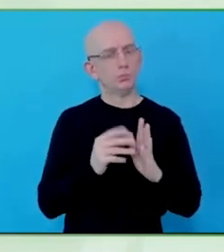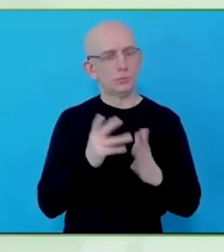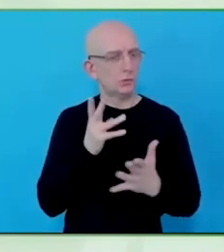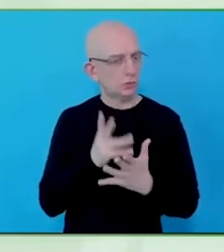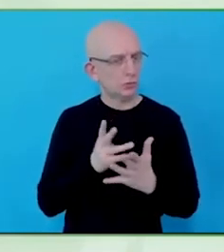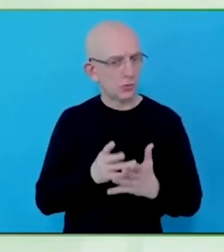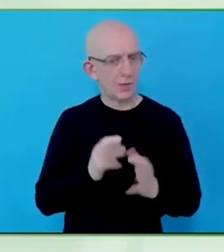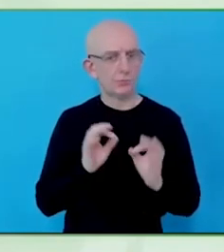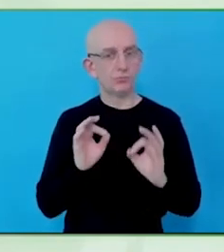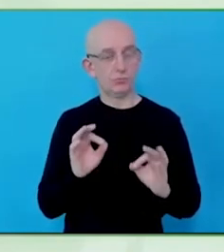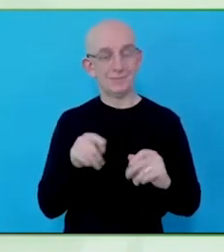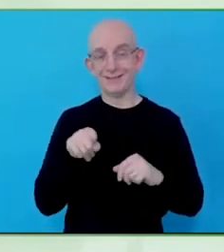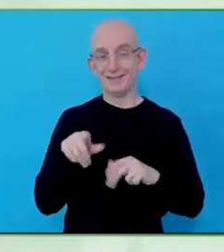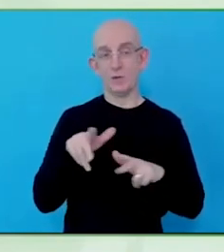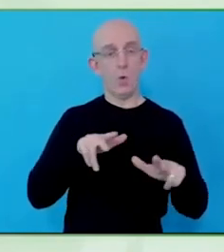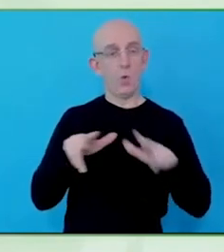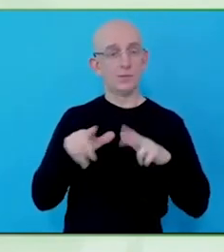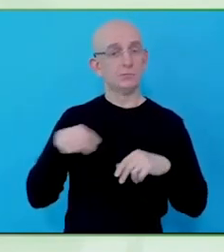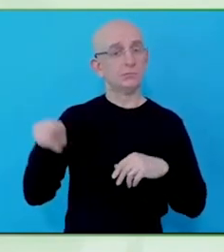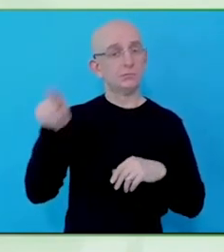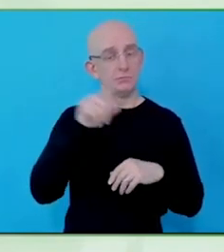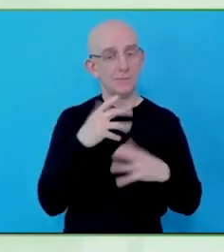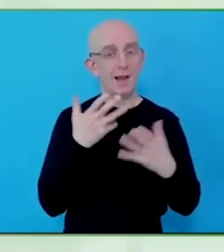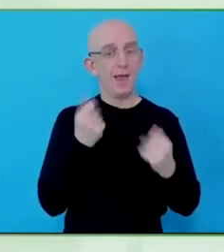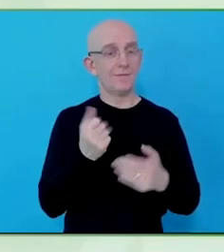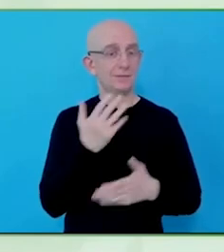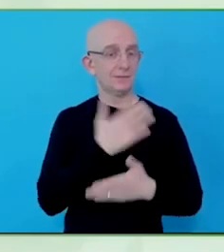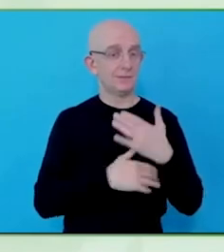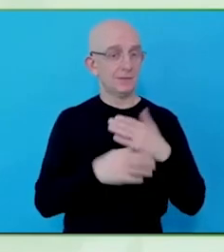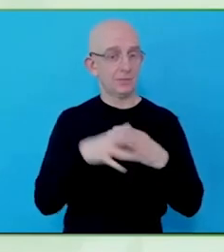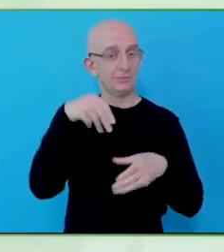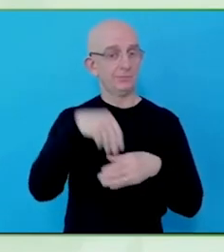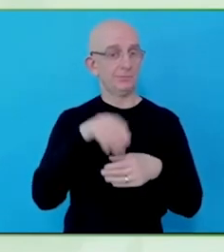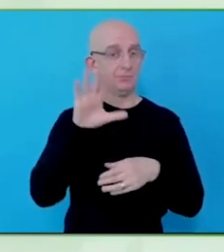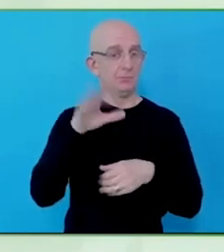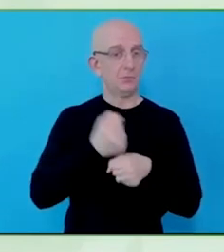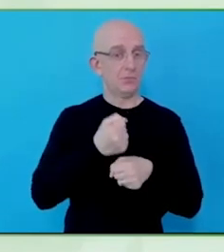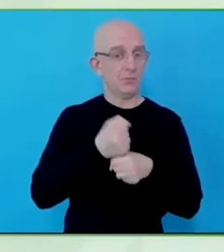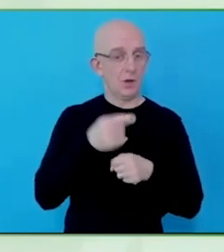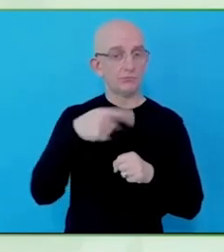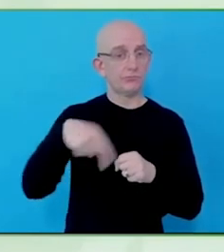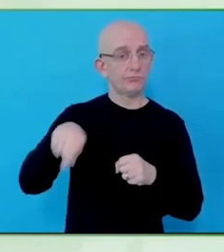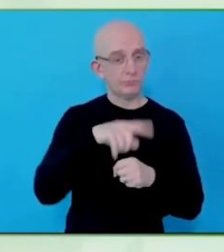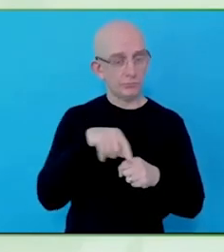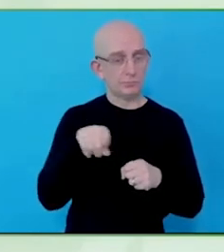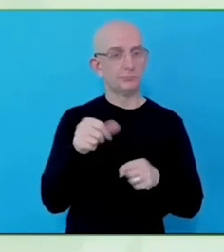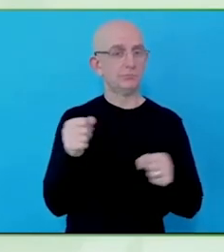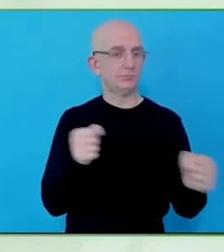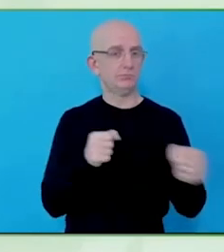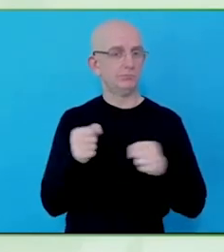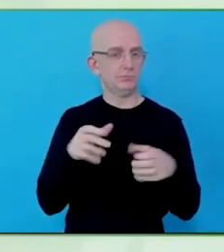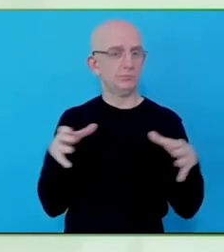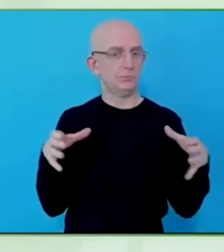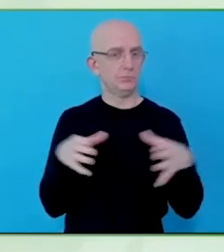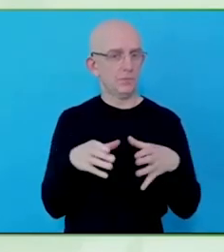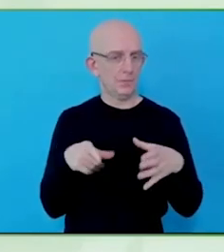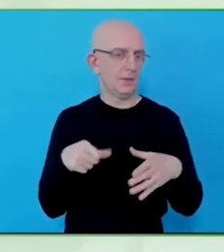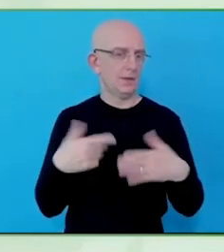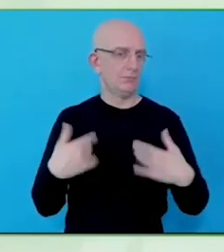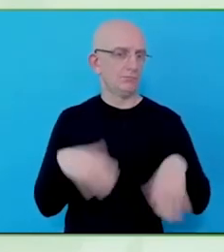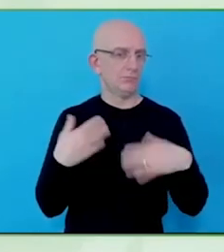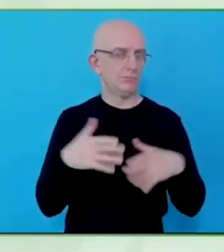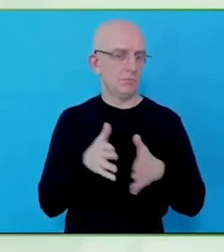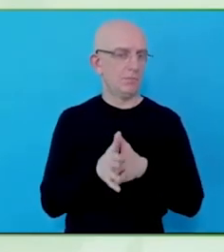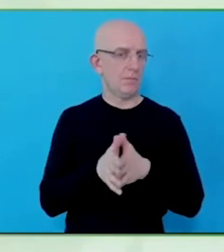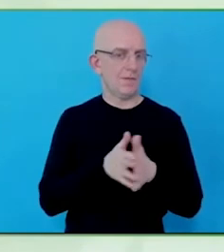of motivation to keep the continuity going. The last two C's are compliance. We covered the regulation. And the last one is consulting.